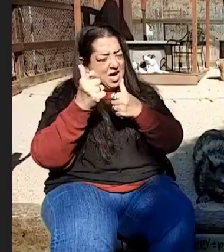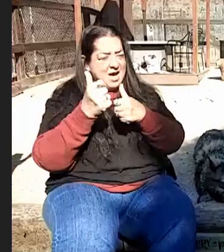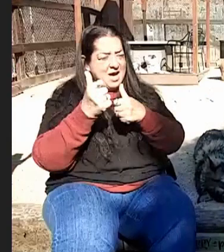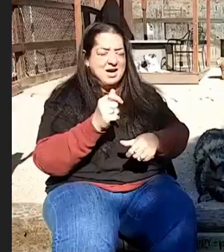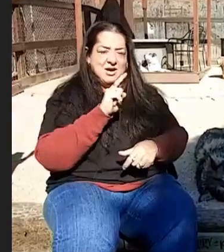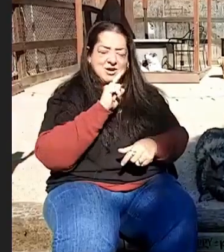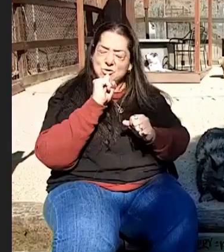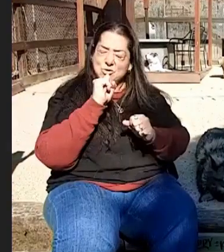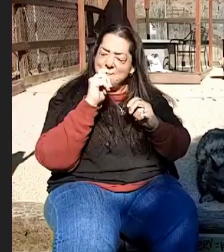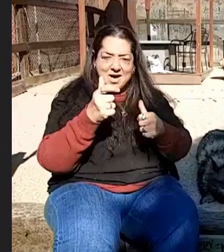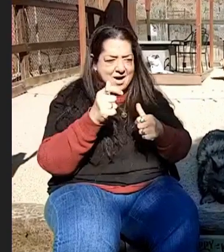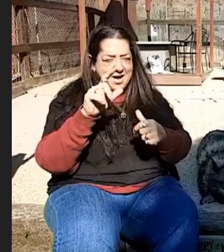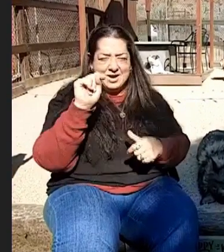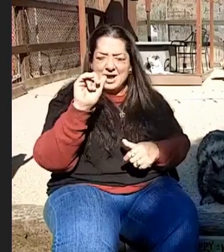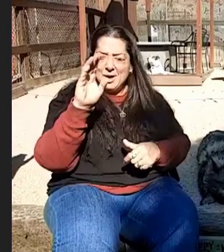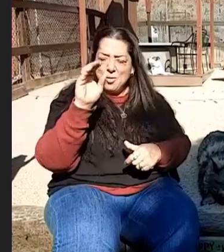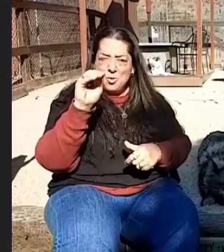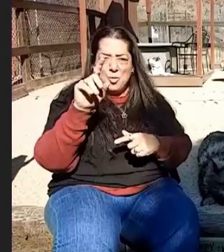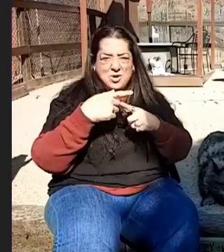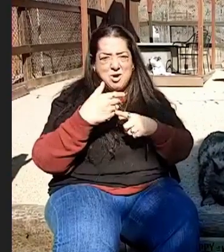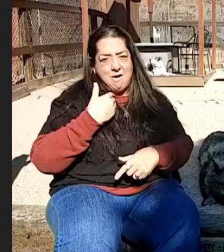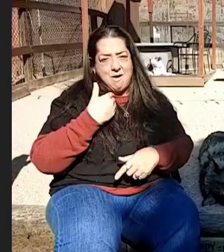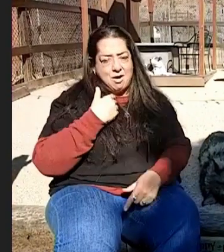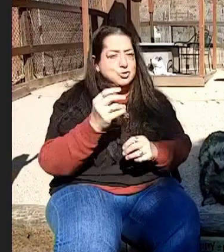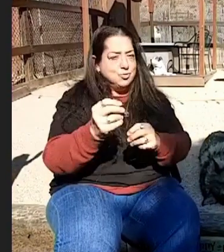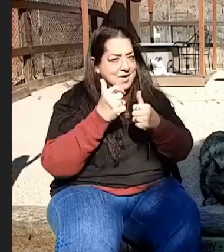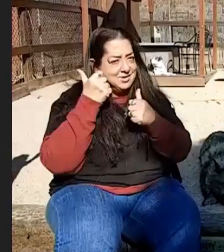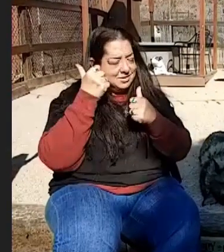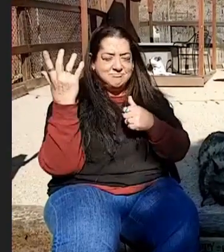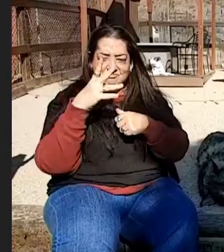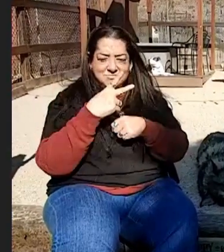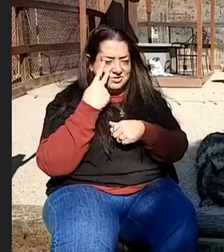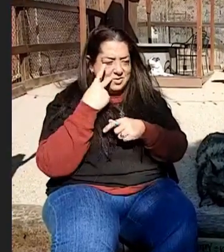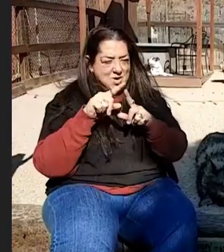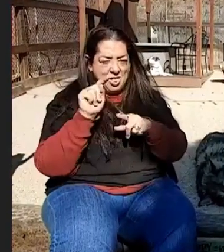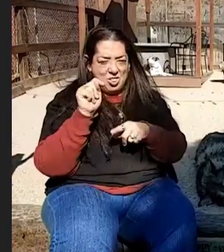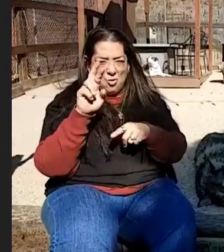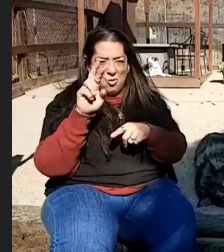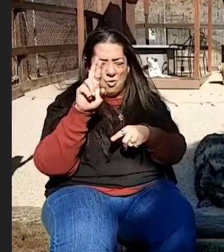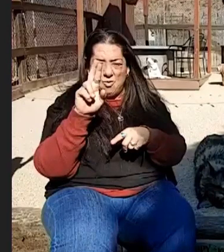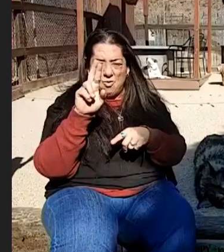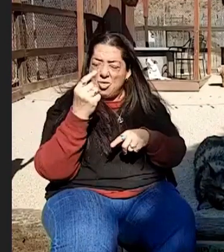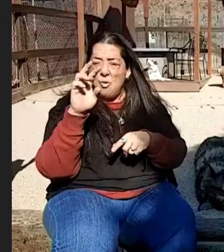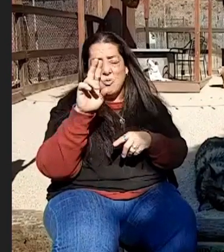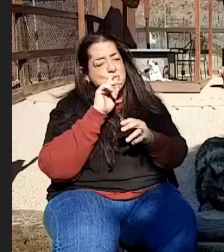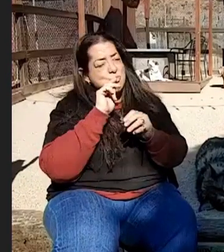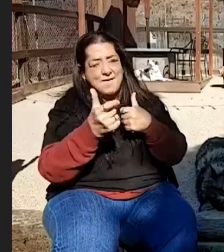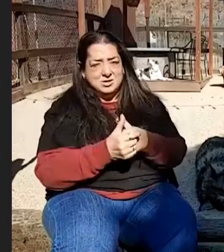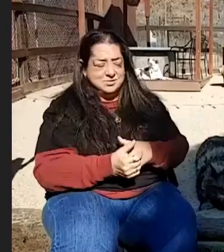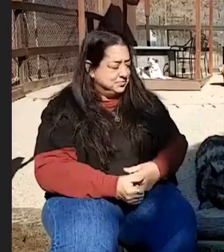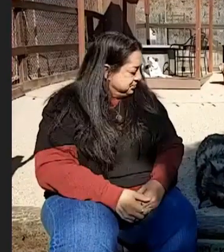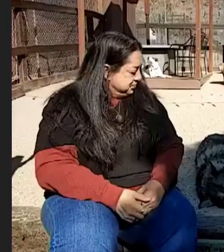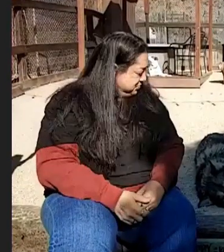Thor. He is so fast. Maybe Taboo when she was young. She was the fastest I've ever seen. But Thor's really